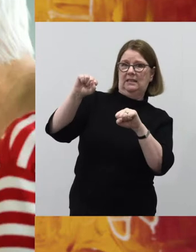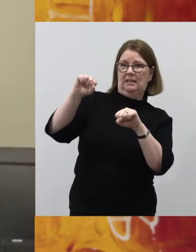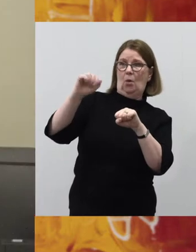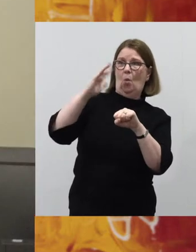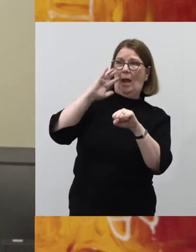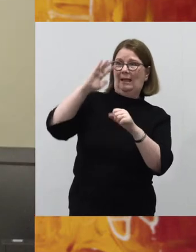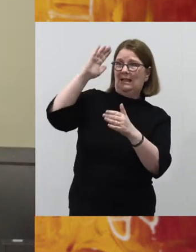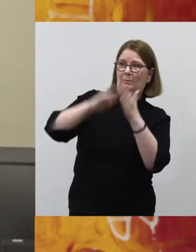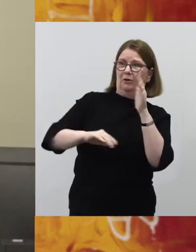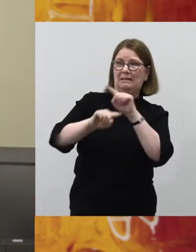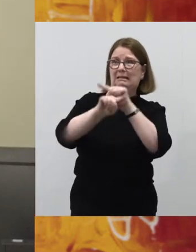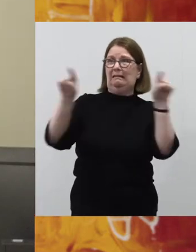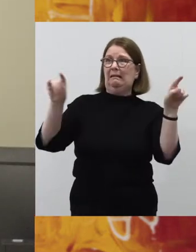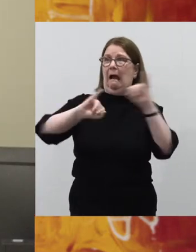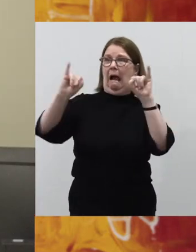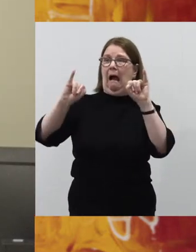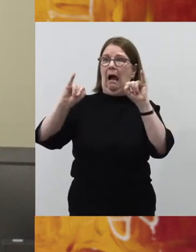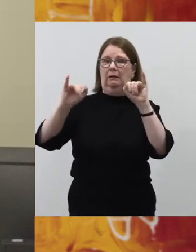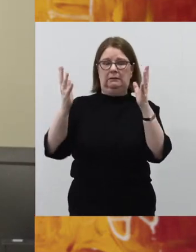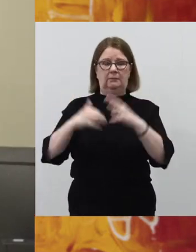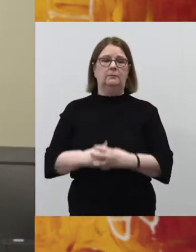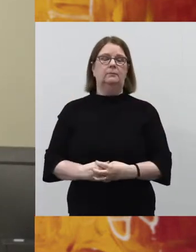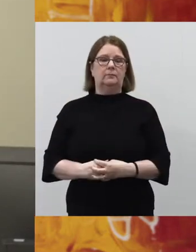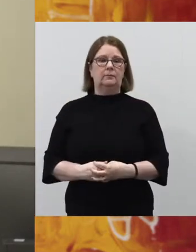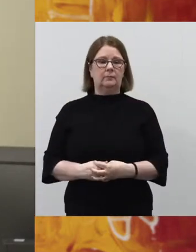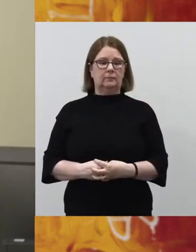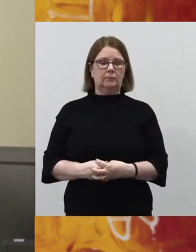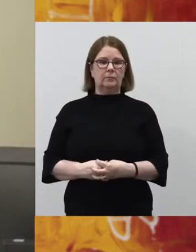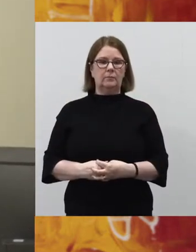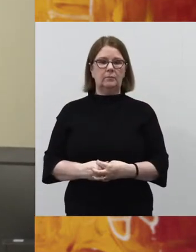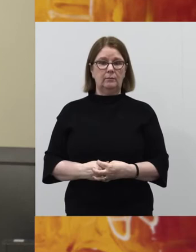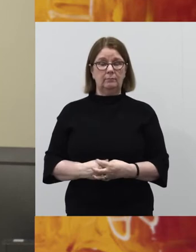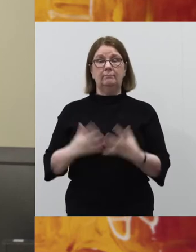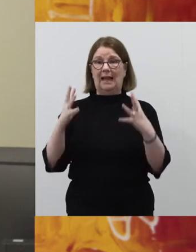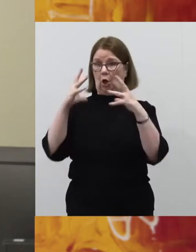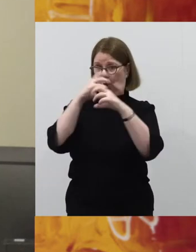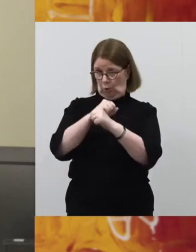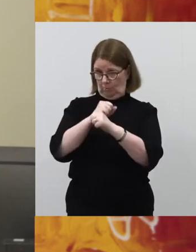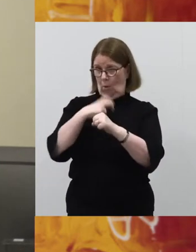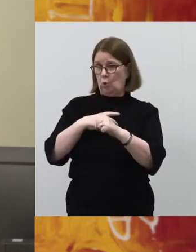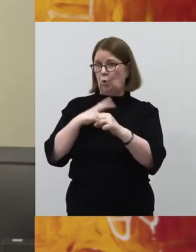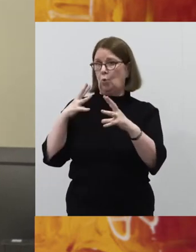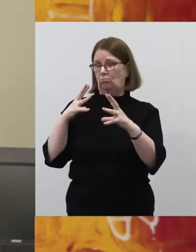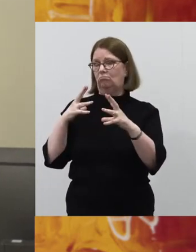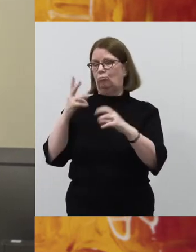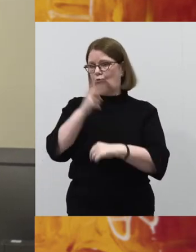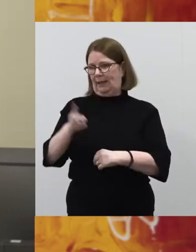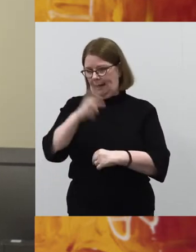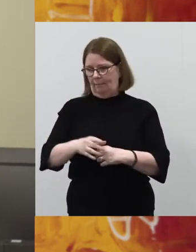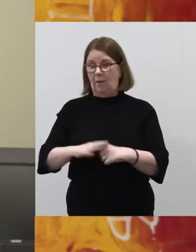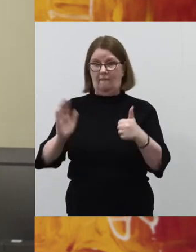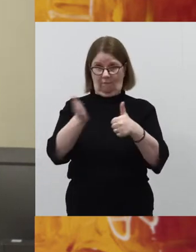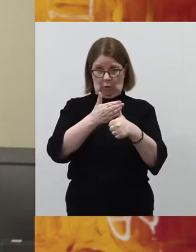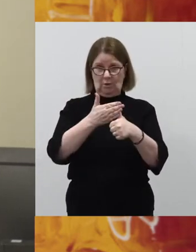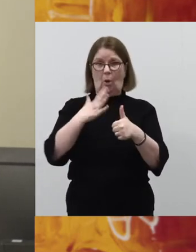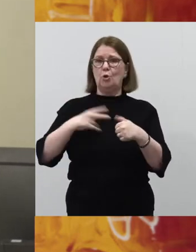feel internally, said one participant. Making art and engaging with the work of artists is a powerful way of impacting on our own